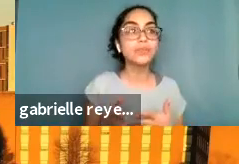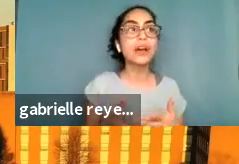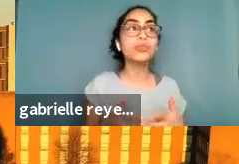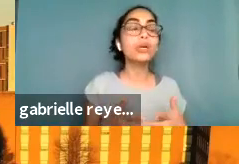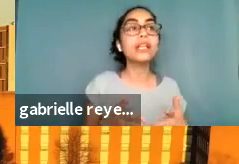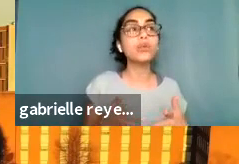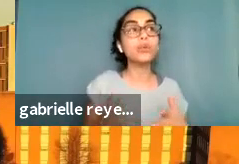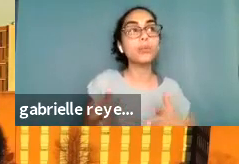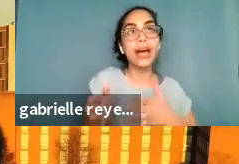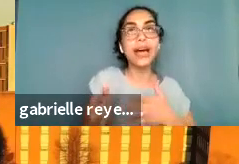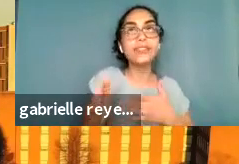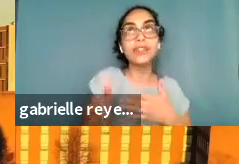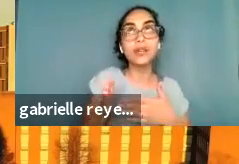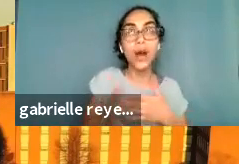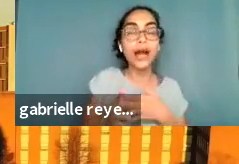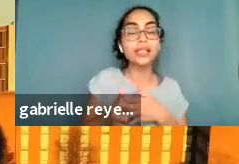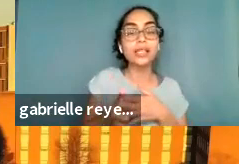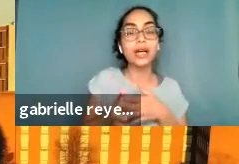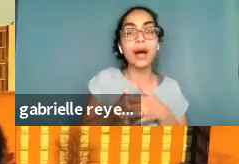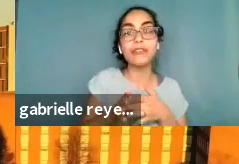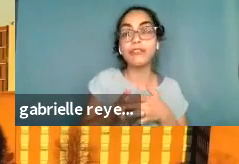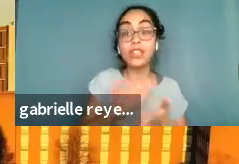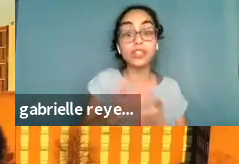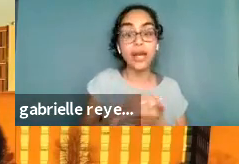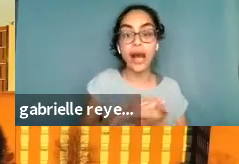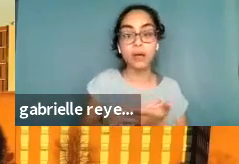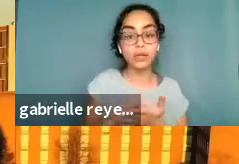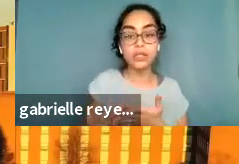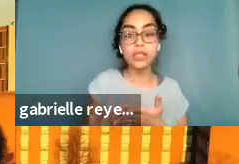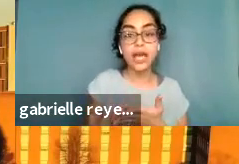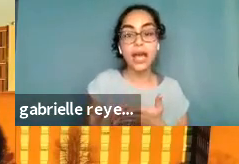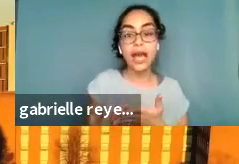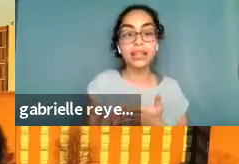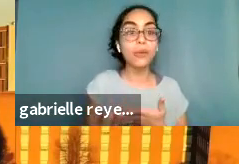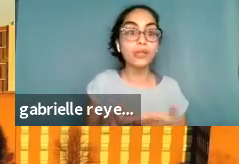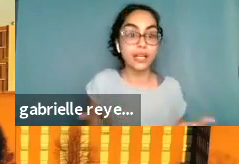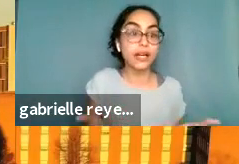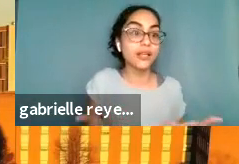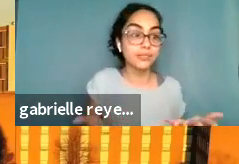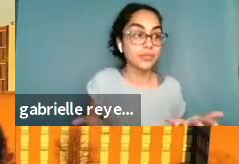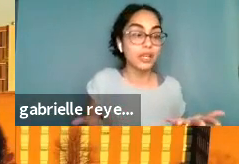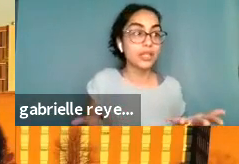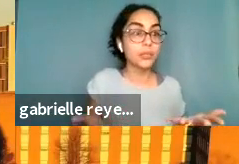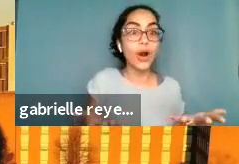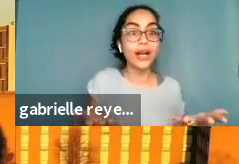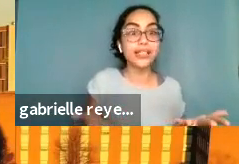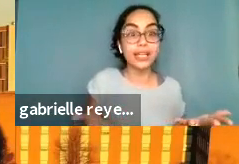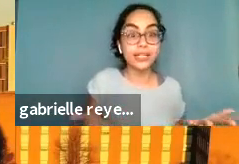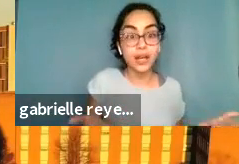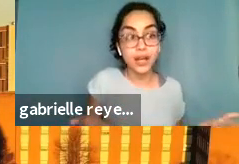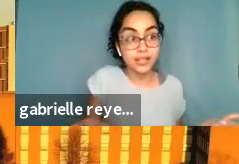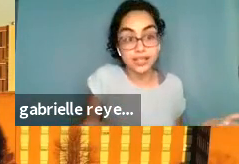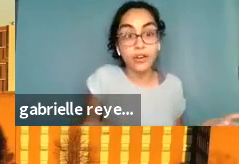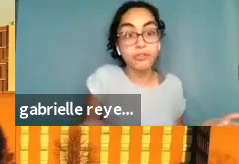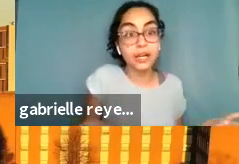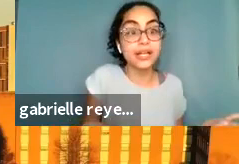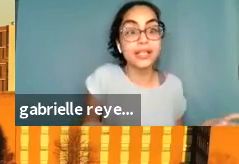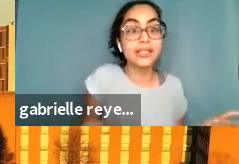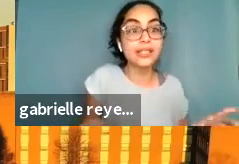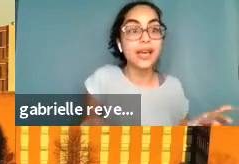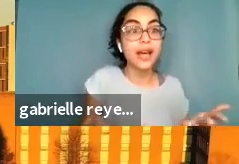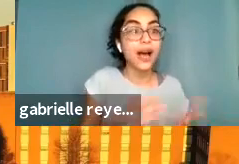end, really by the end of the practicum, I finished my hours, and that was like a surprise in